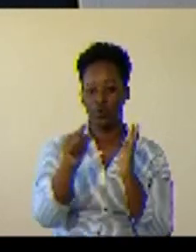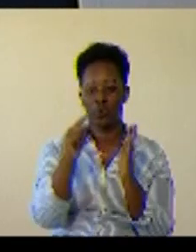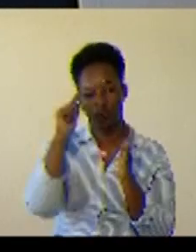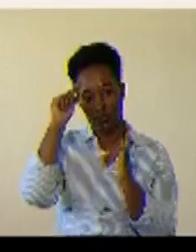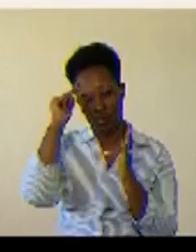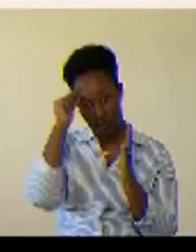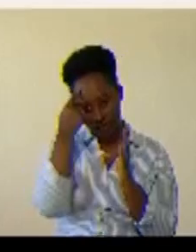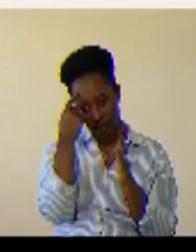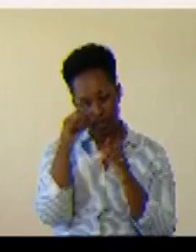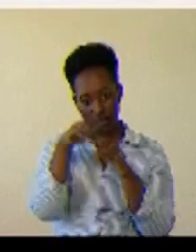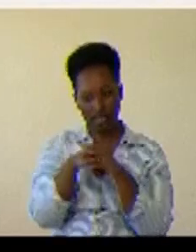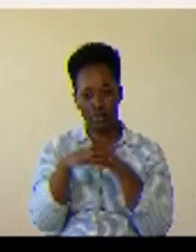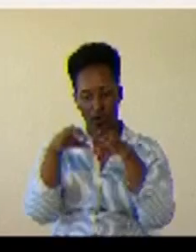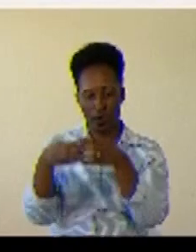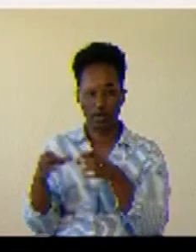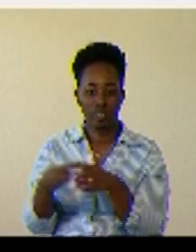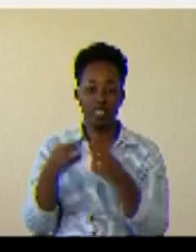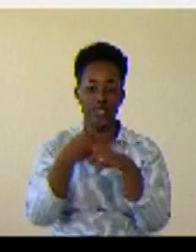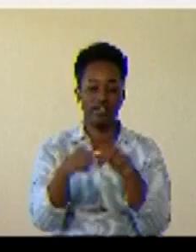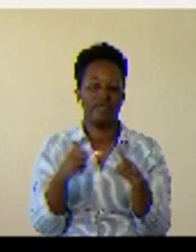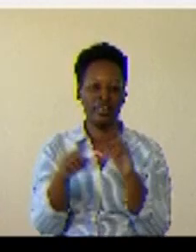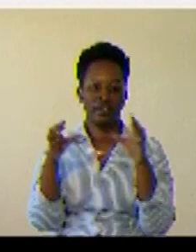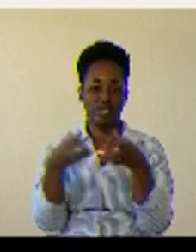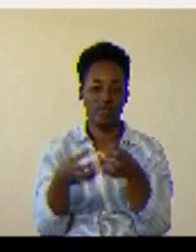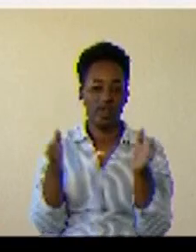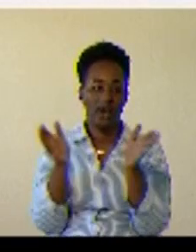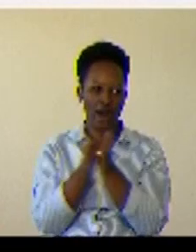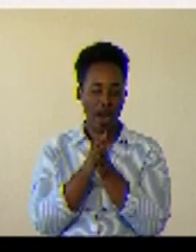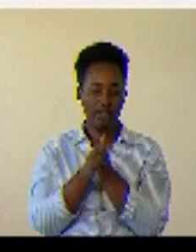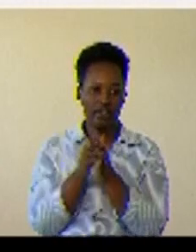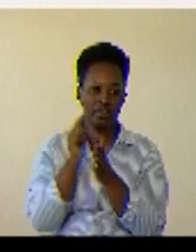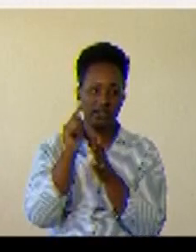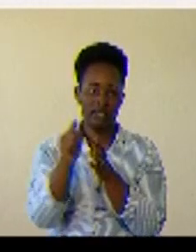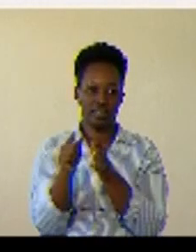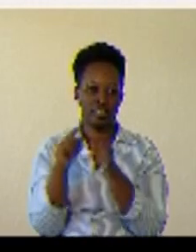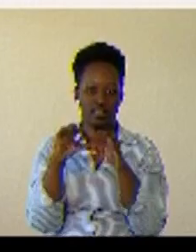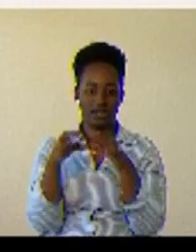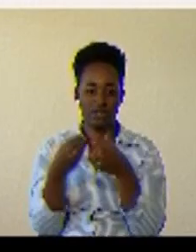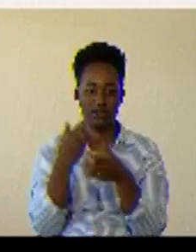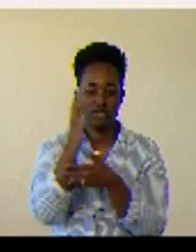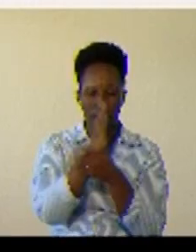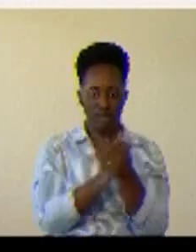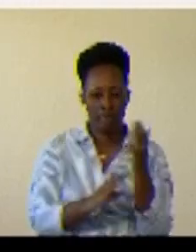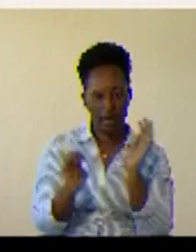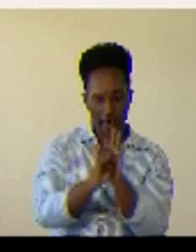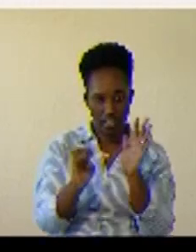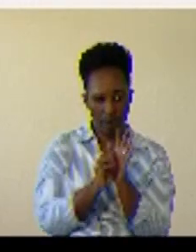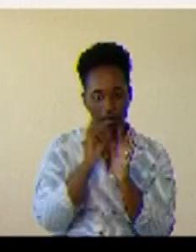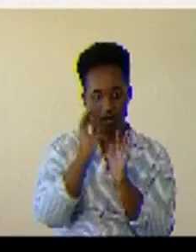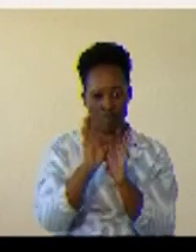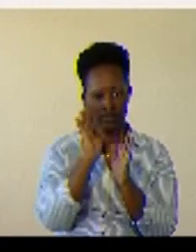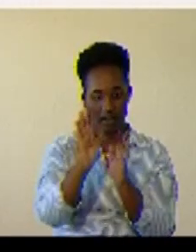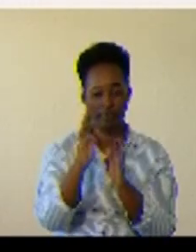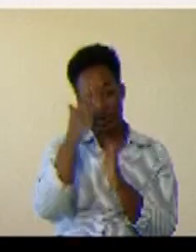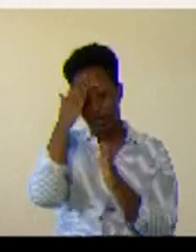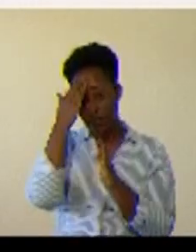categorized into different categories, and we are going to give some respective examples of them. Why some